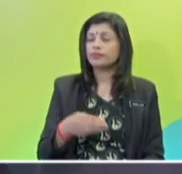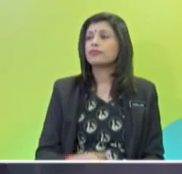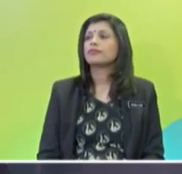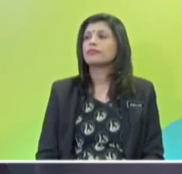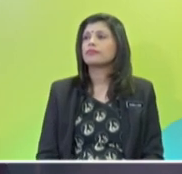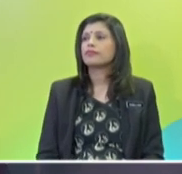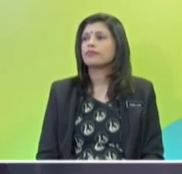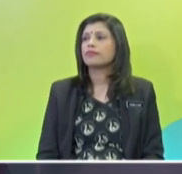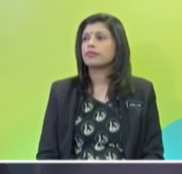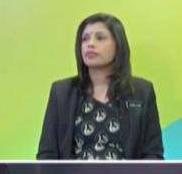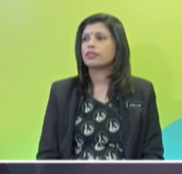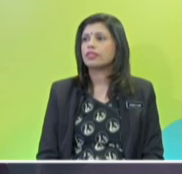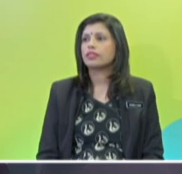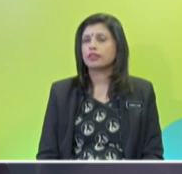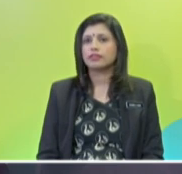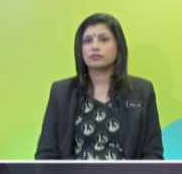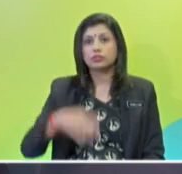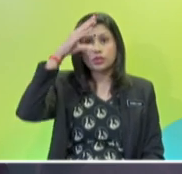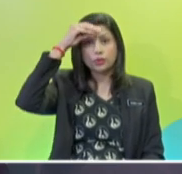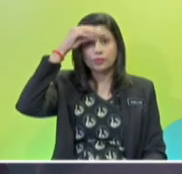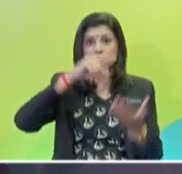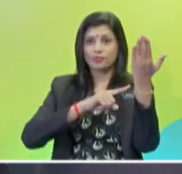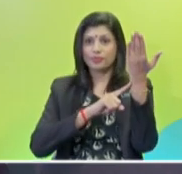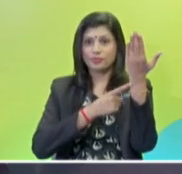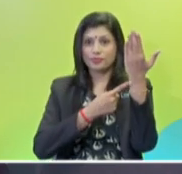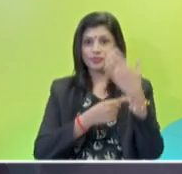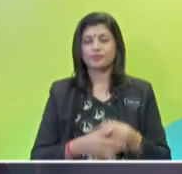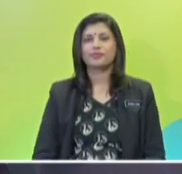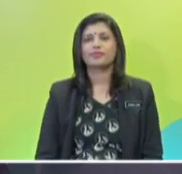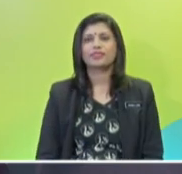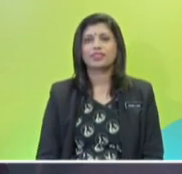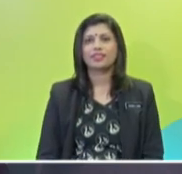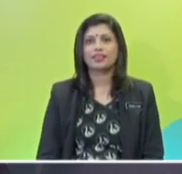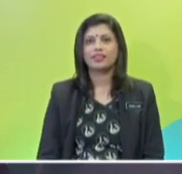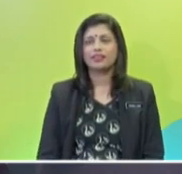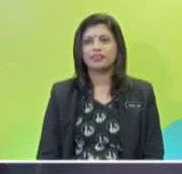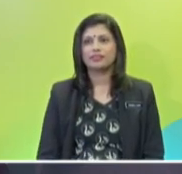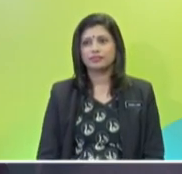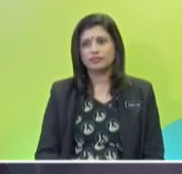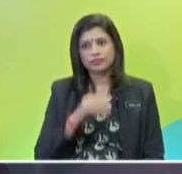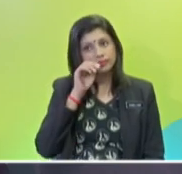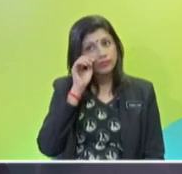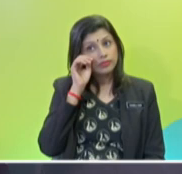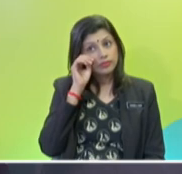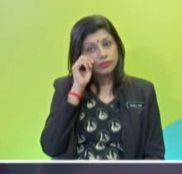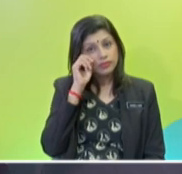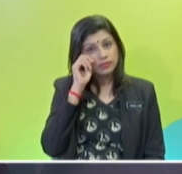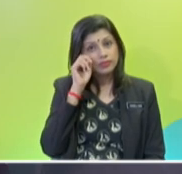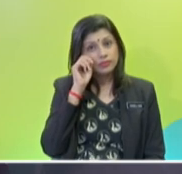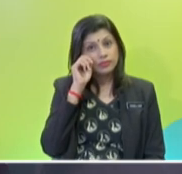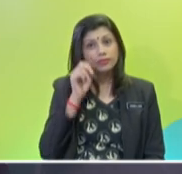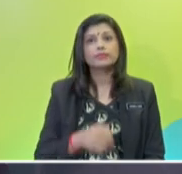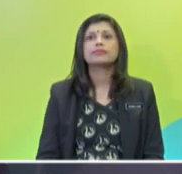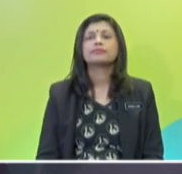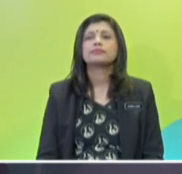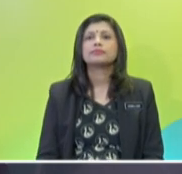Scissors, paper, stone. Yes! Okay, so it's boys' turn. Alright, boys will start the